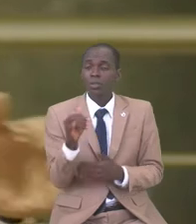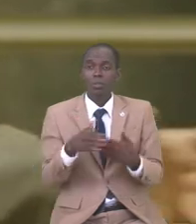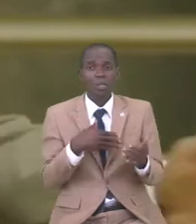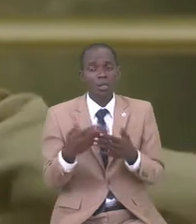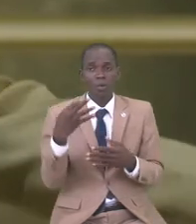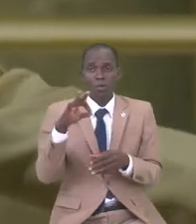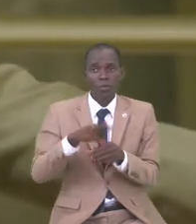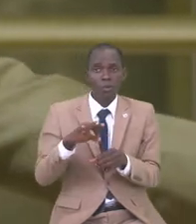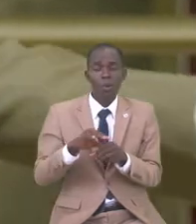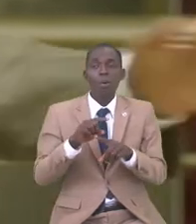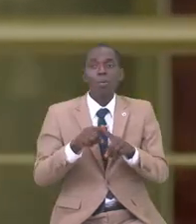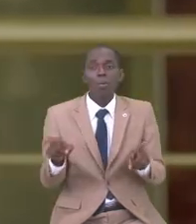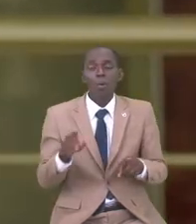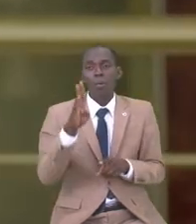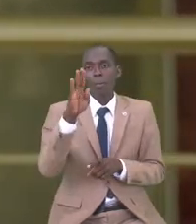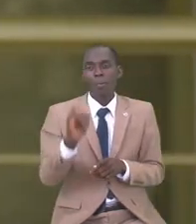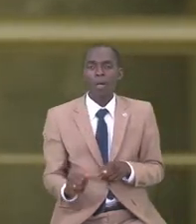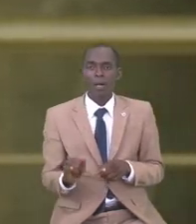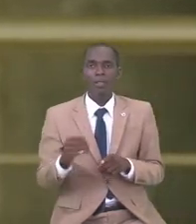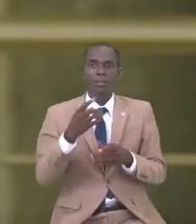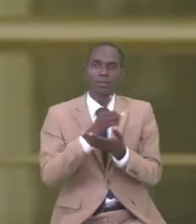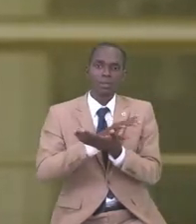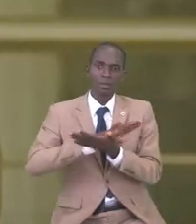by divine